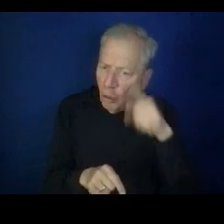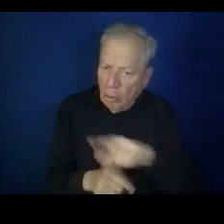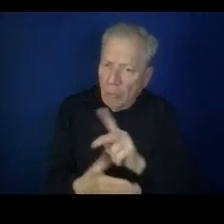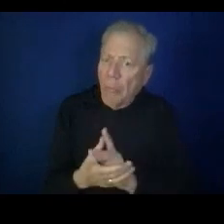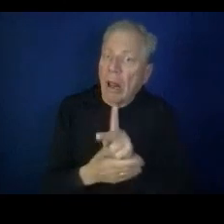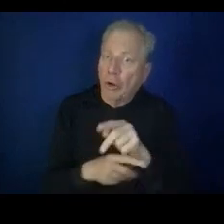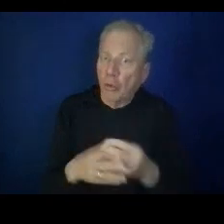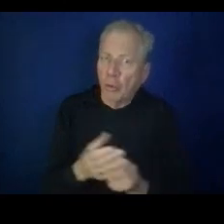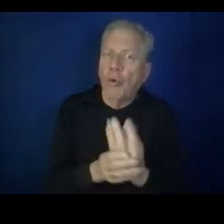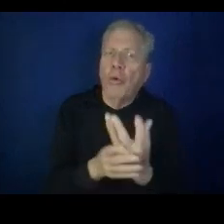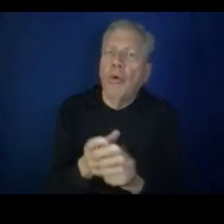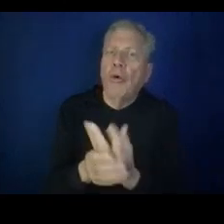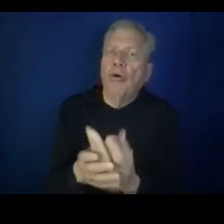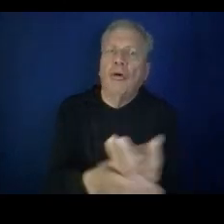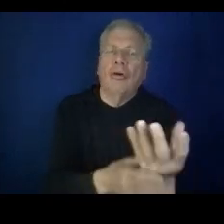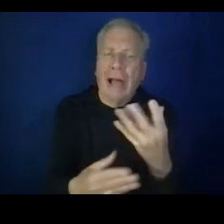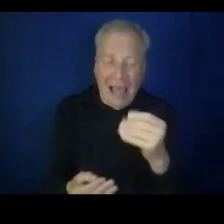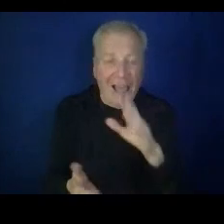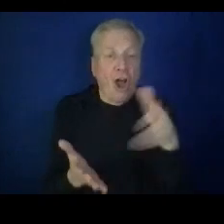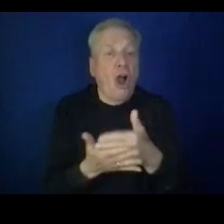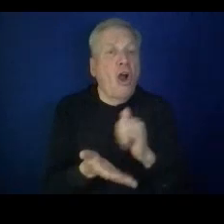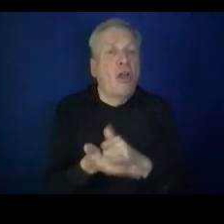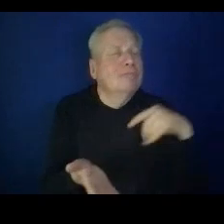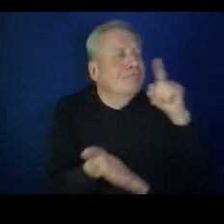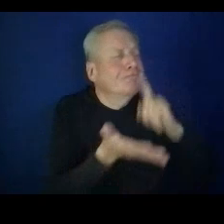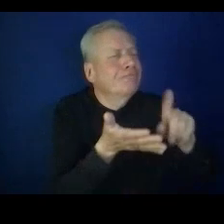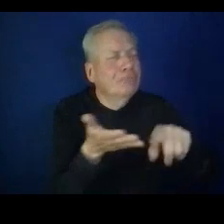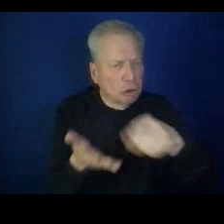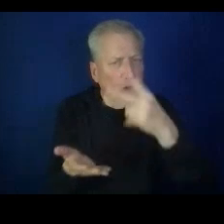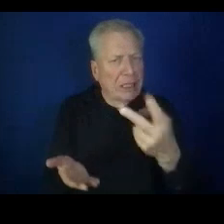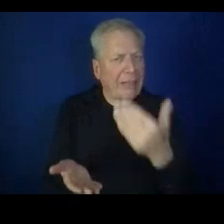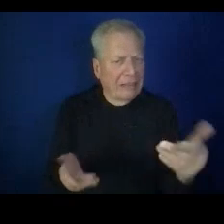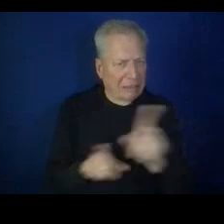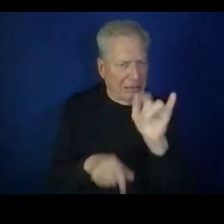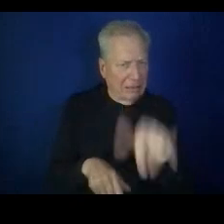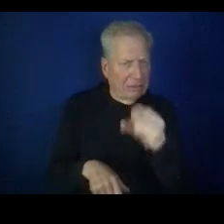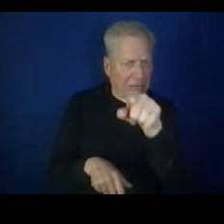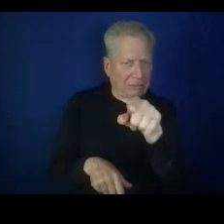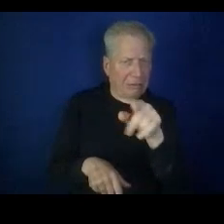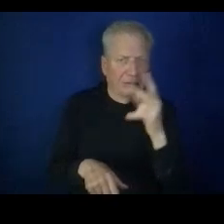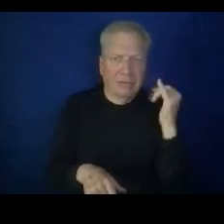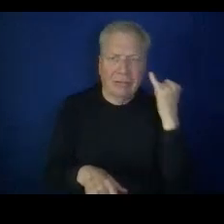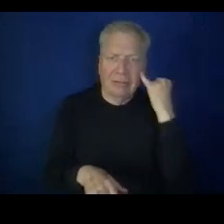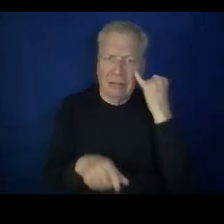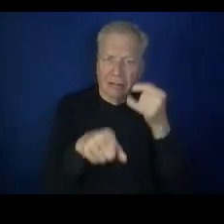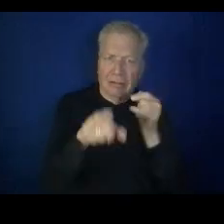these exclosures and you see things like this is,